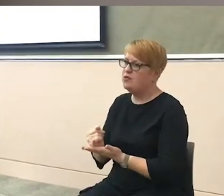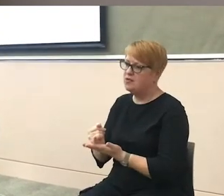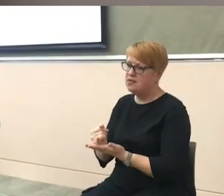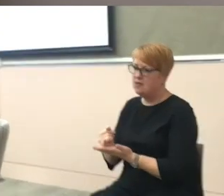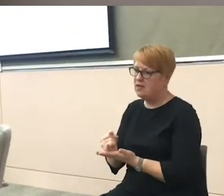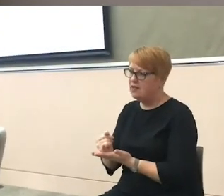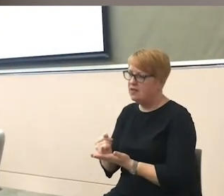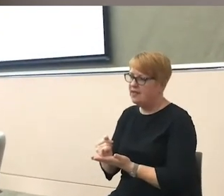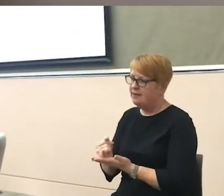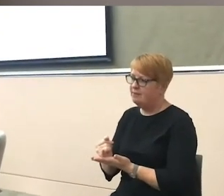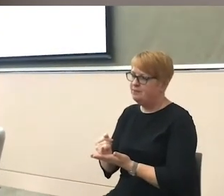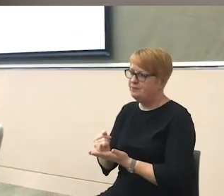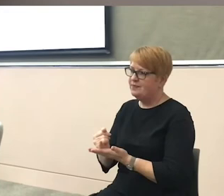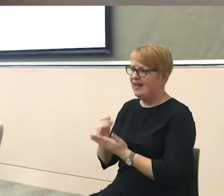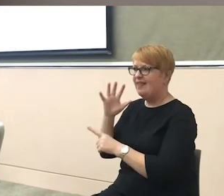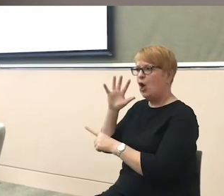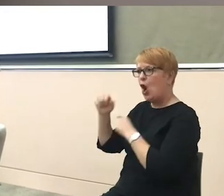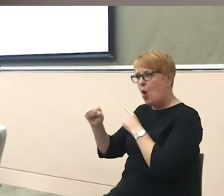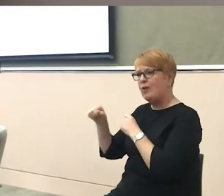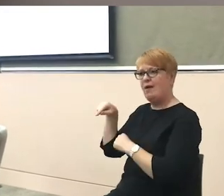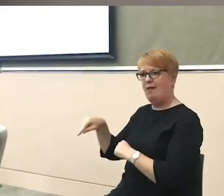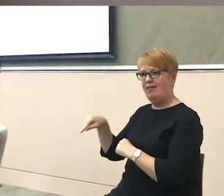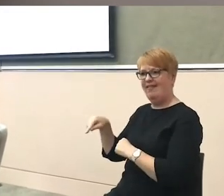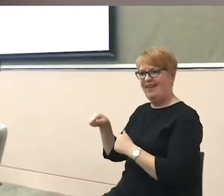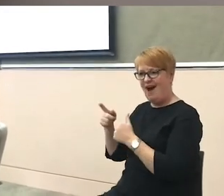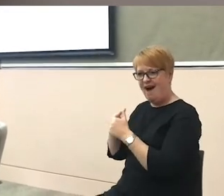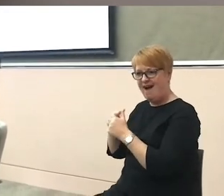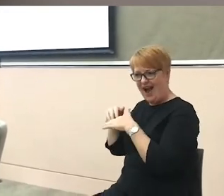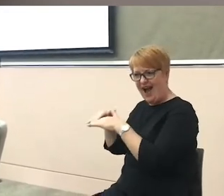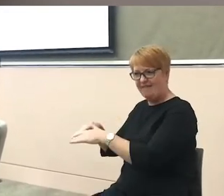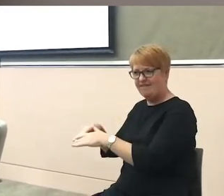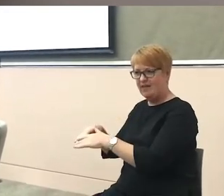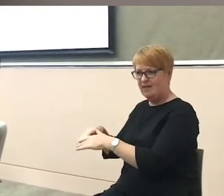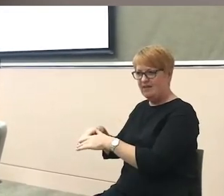colonial archive, right? This classifying, documenting, labelling,